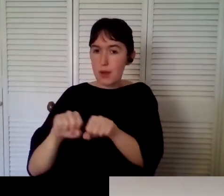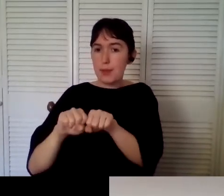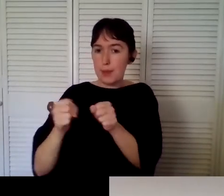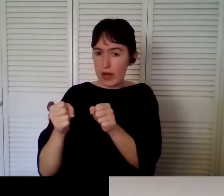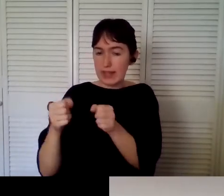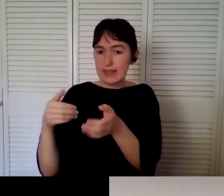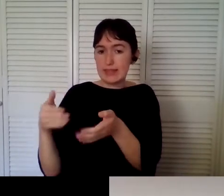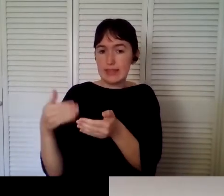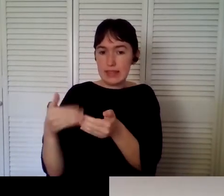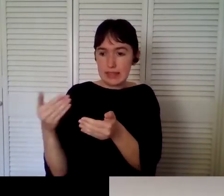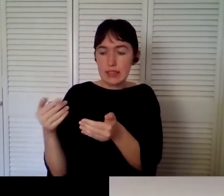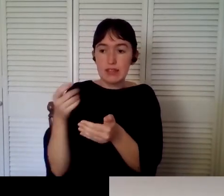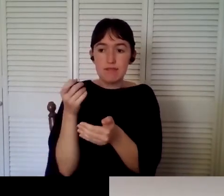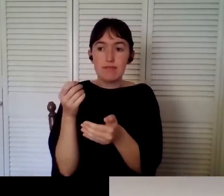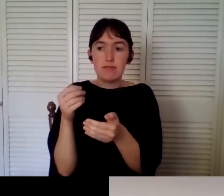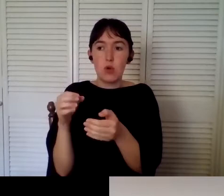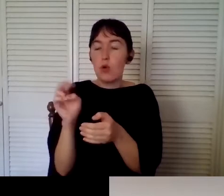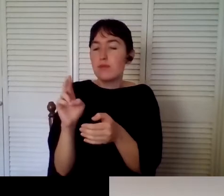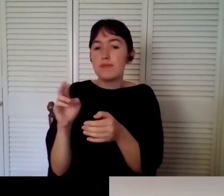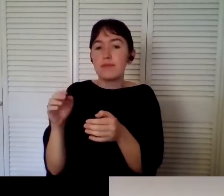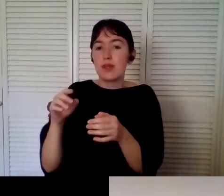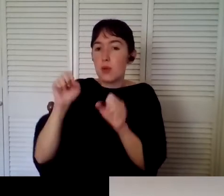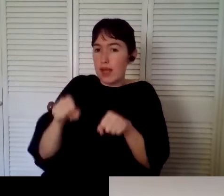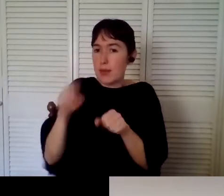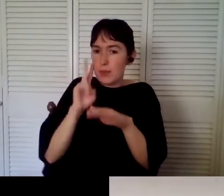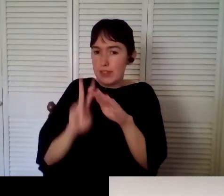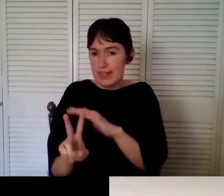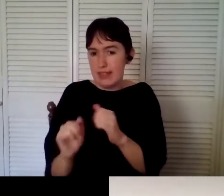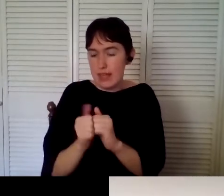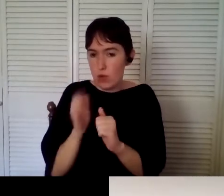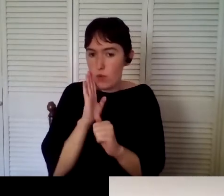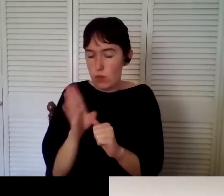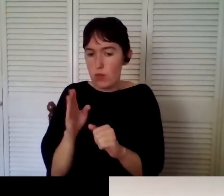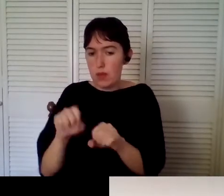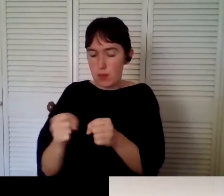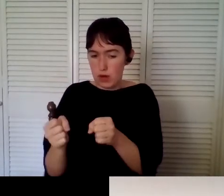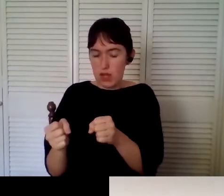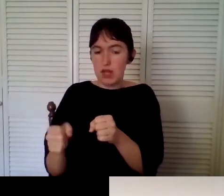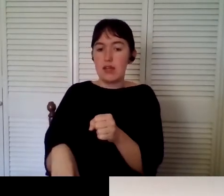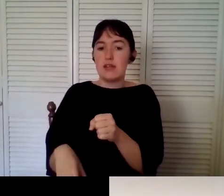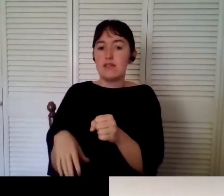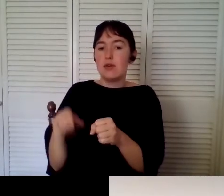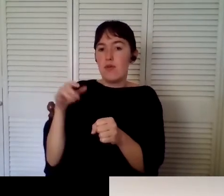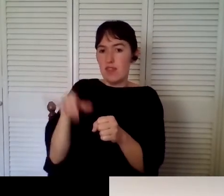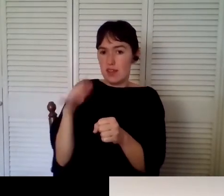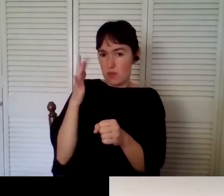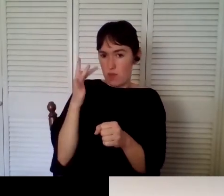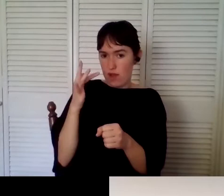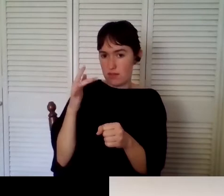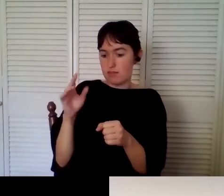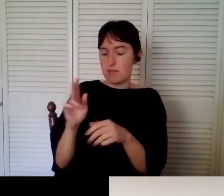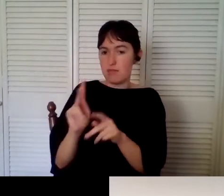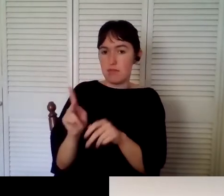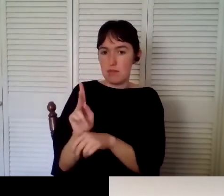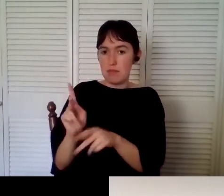Window glass is a silica-based rock, essentially. So I could chip window glass using the same principles as